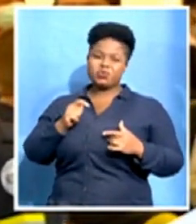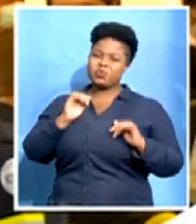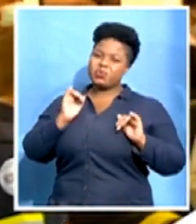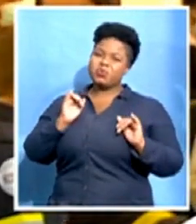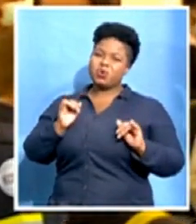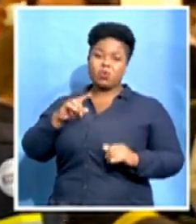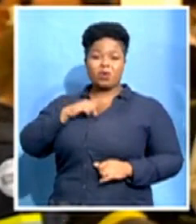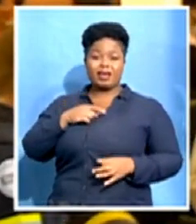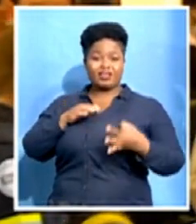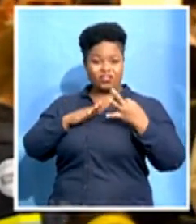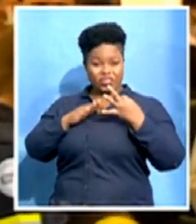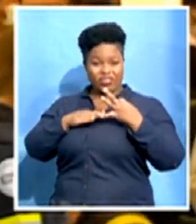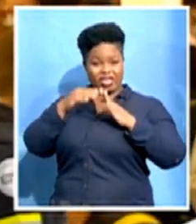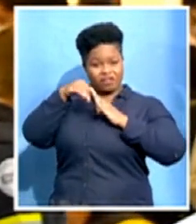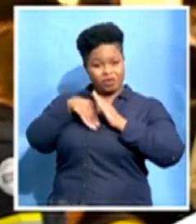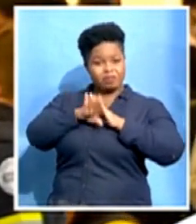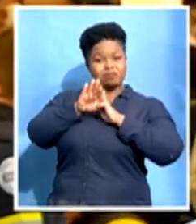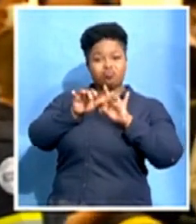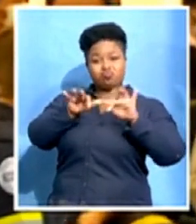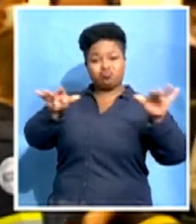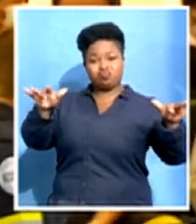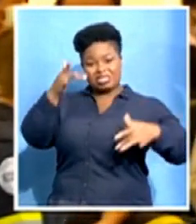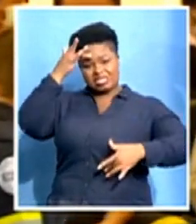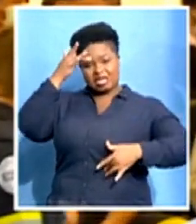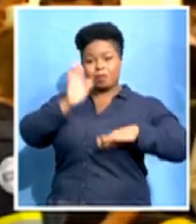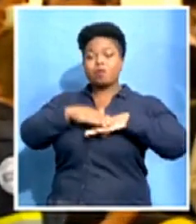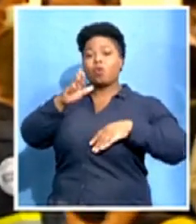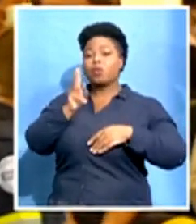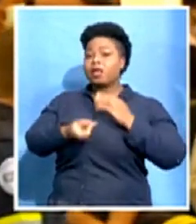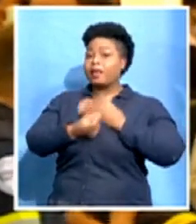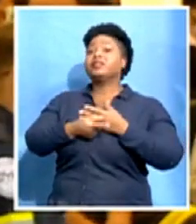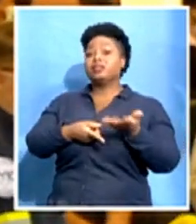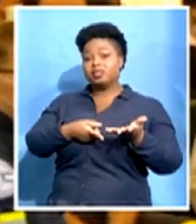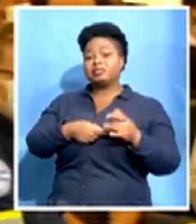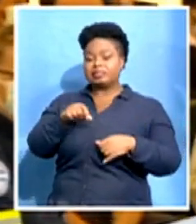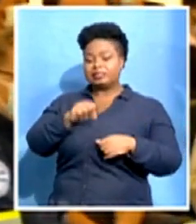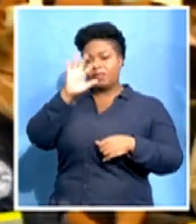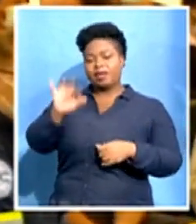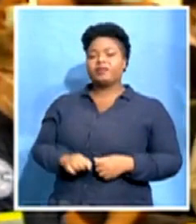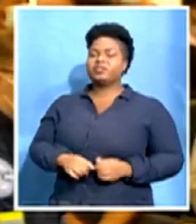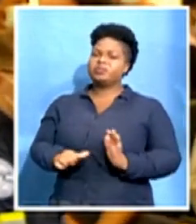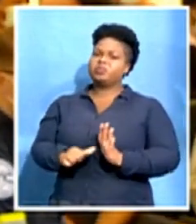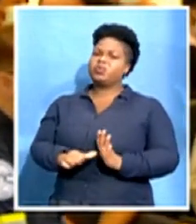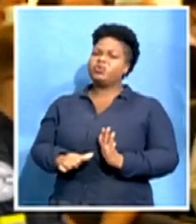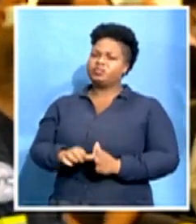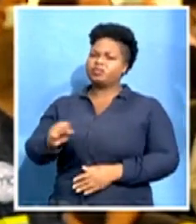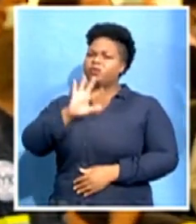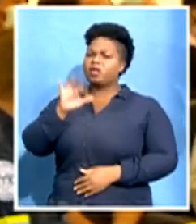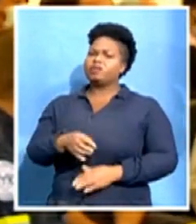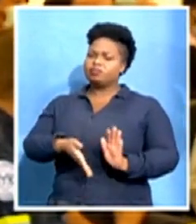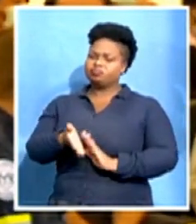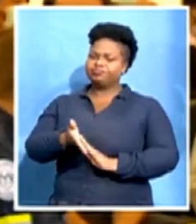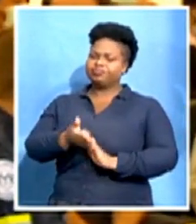on South Africa, and it is quite crucial, I guess, for South Africa to be seen to be having a credible